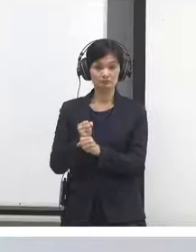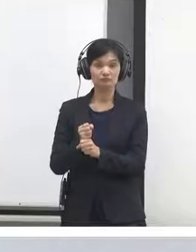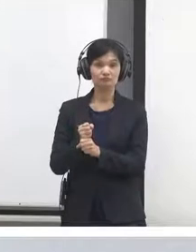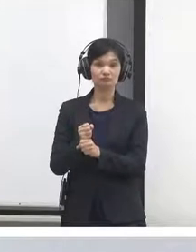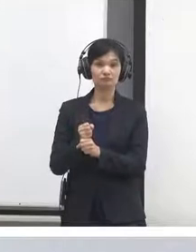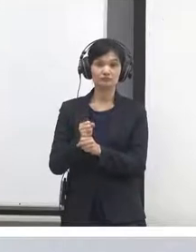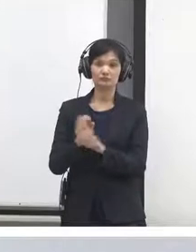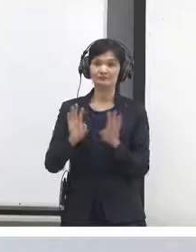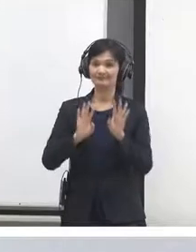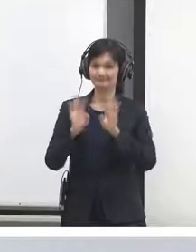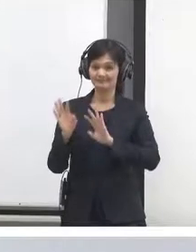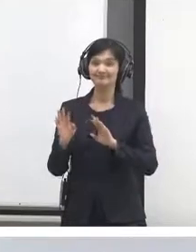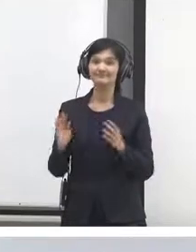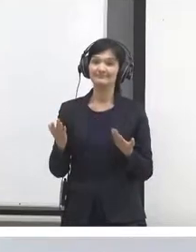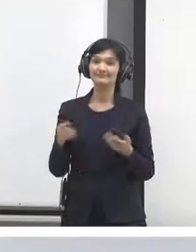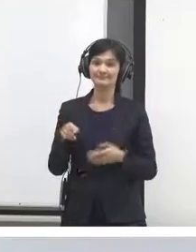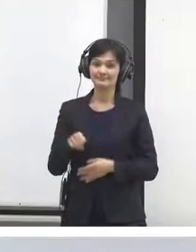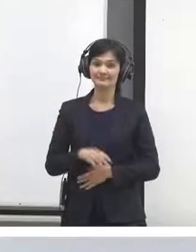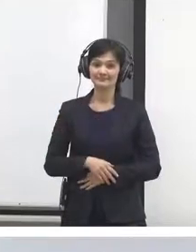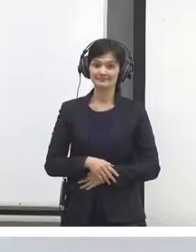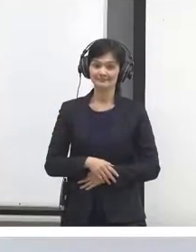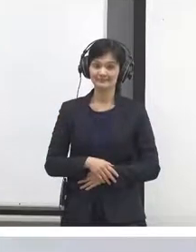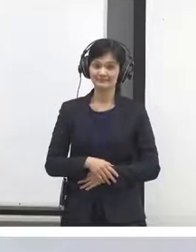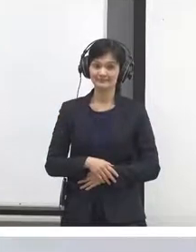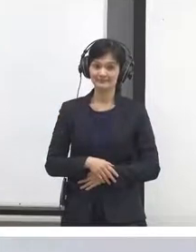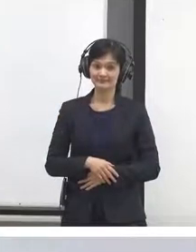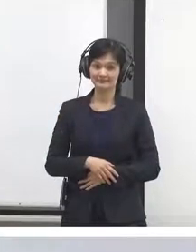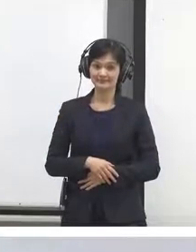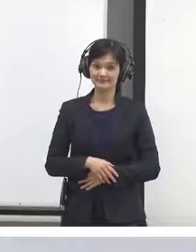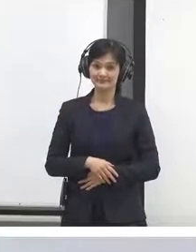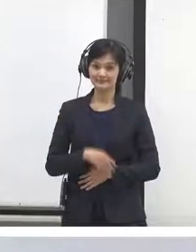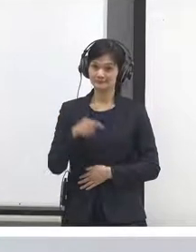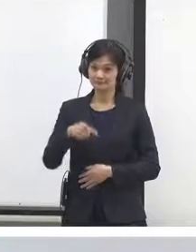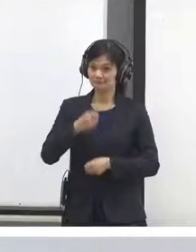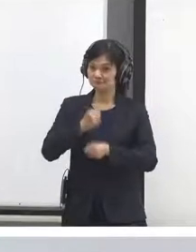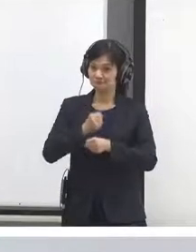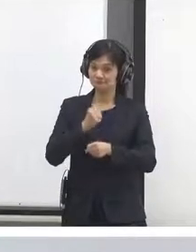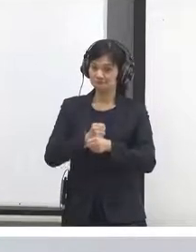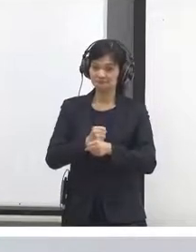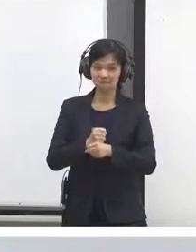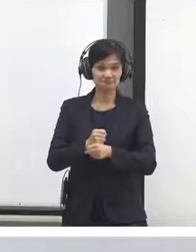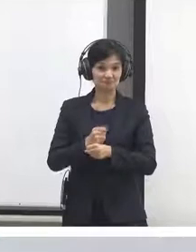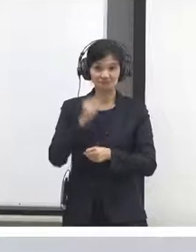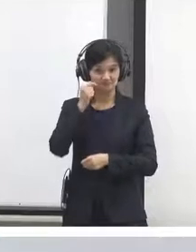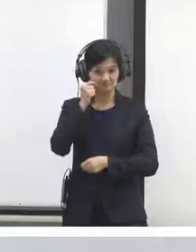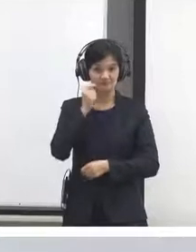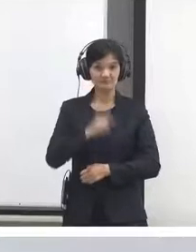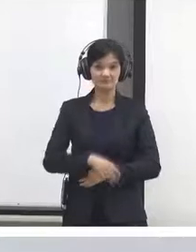that this is not an easy work, because I'm not very familiar with